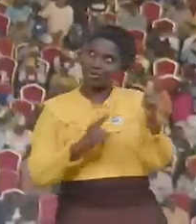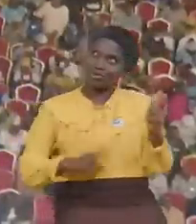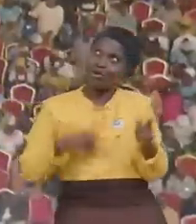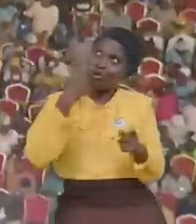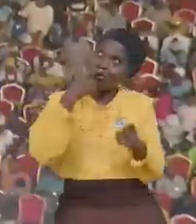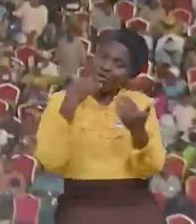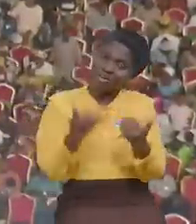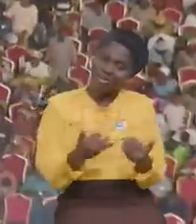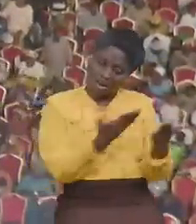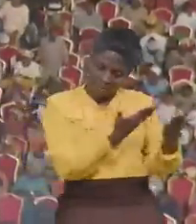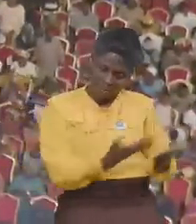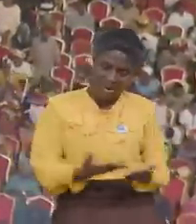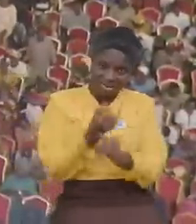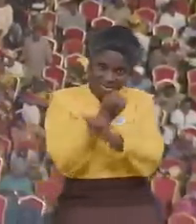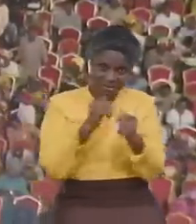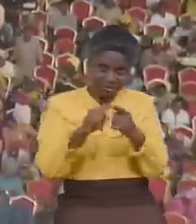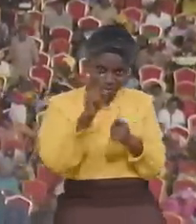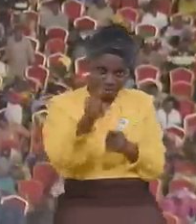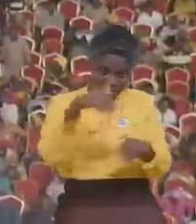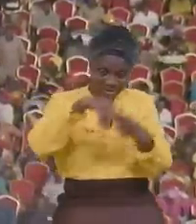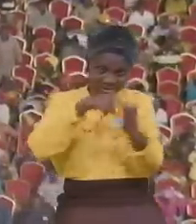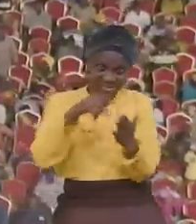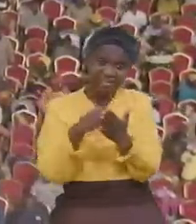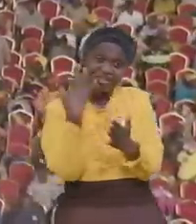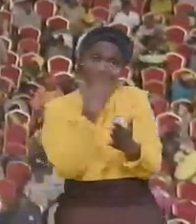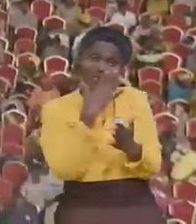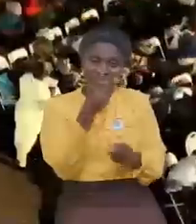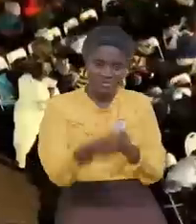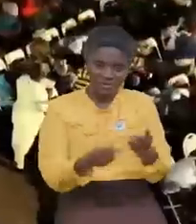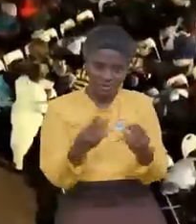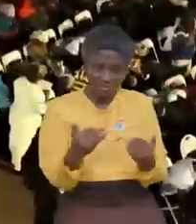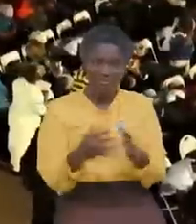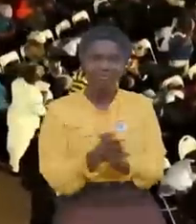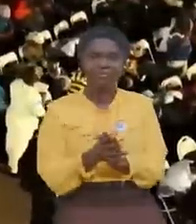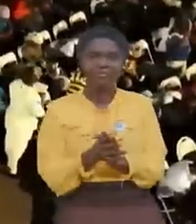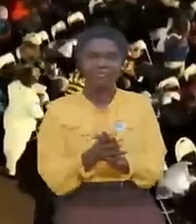you salvation in this glorious visitation.